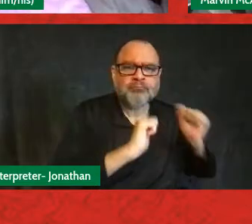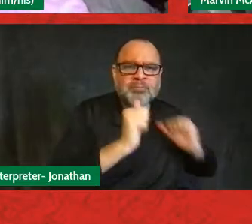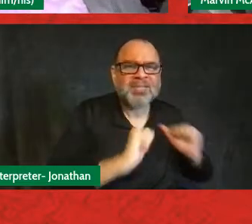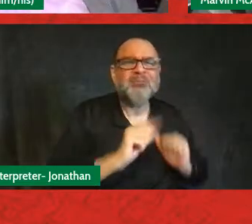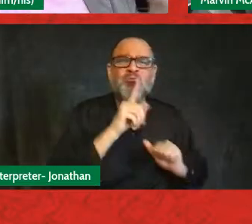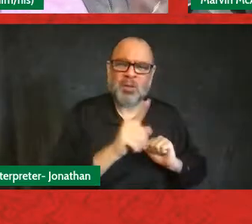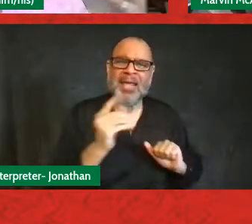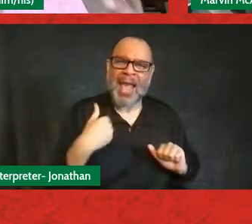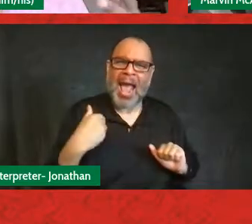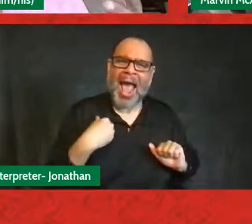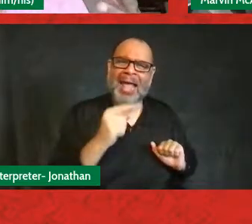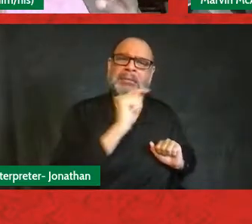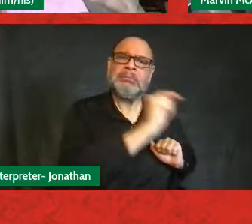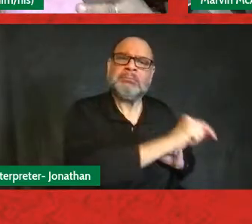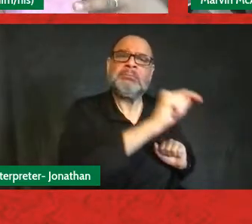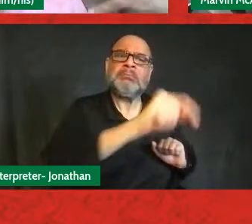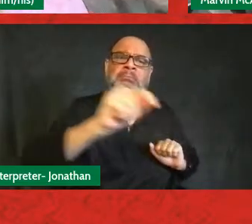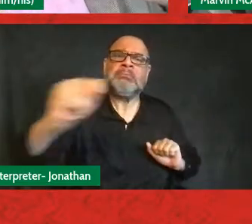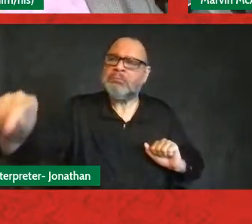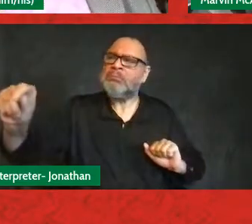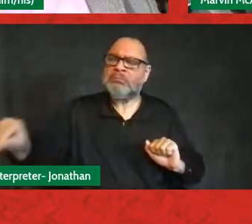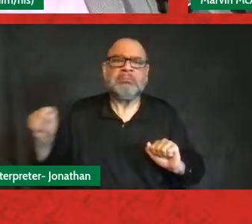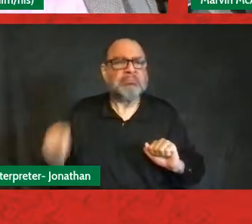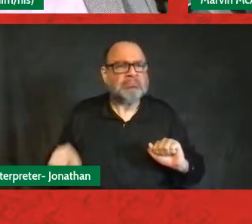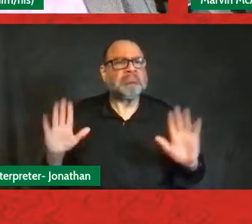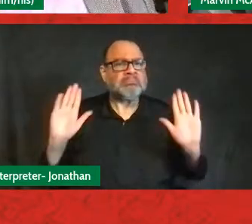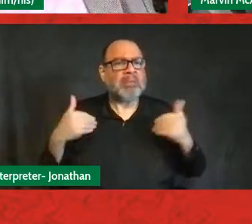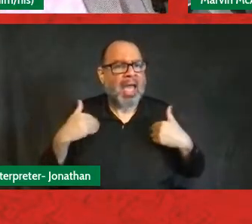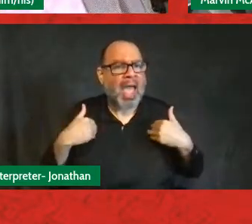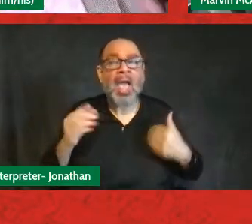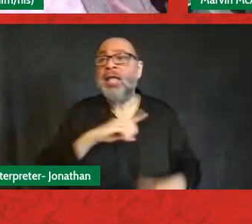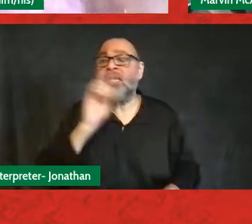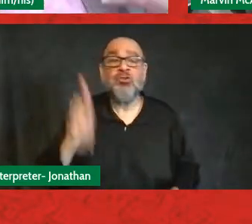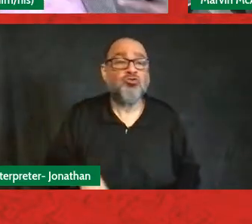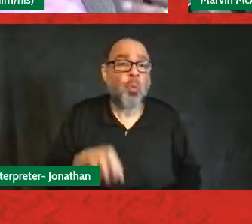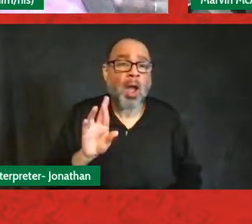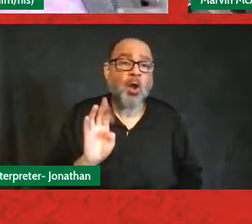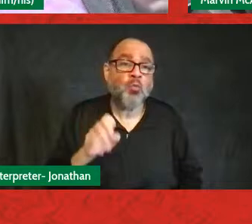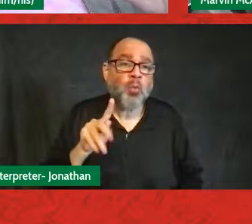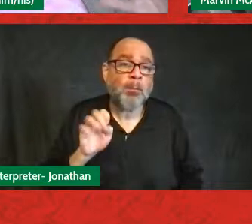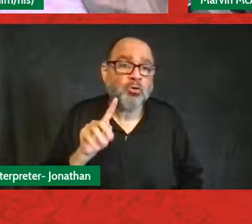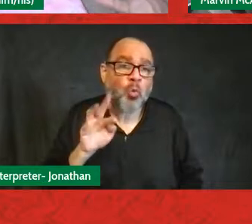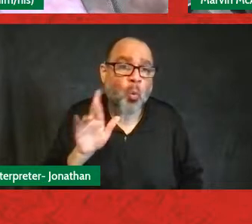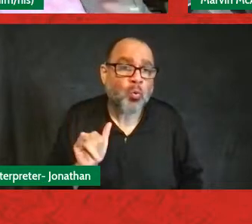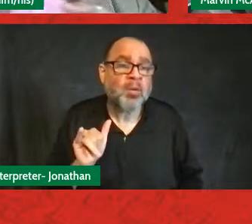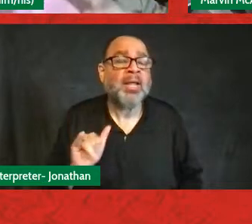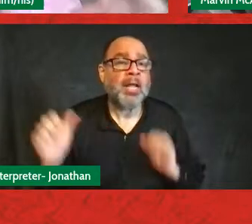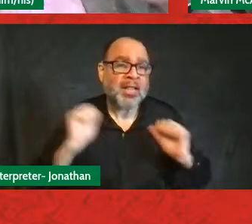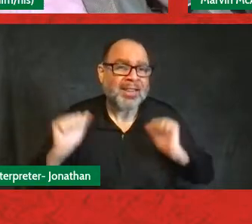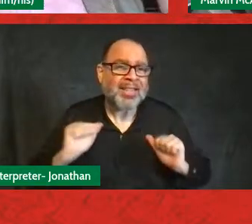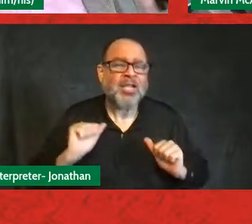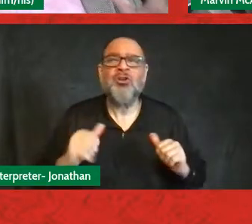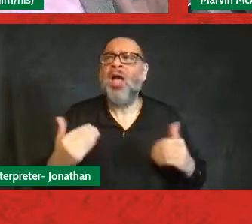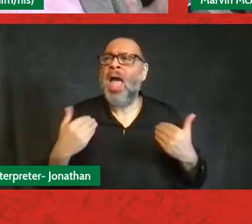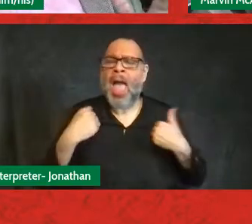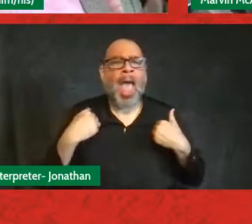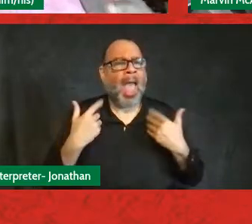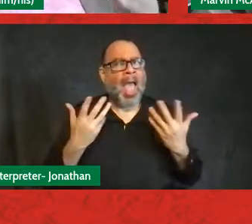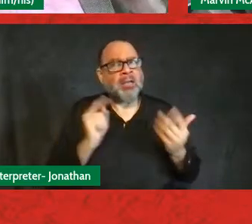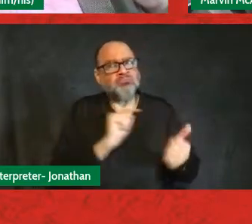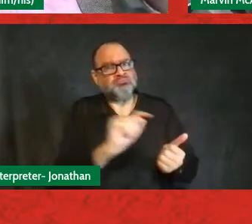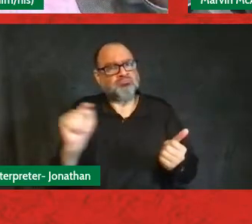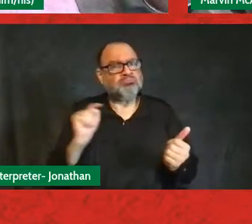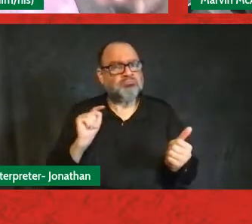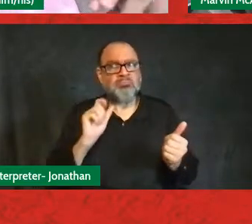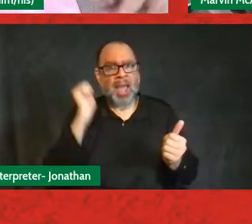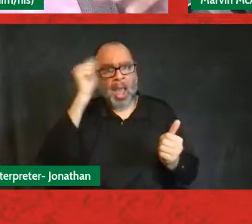up really in this universe. Detroit Repertory Theater as well. These are companies that were really performing African-American theater.